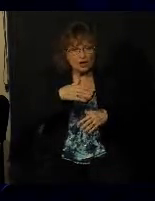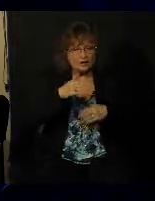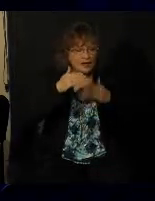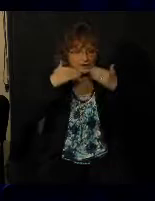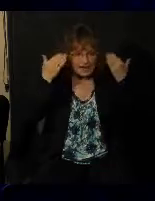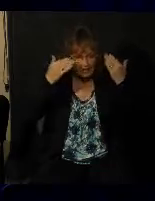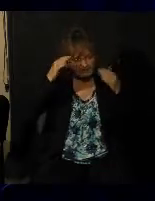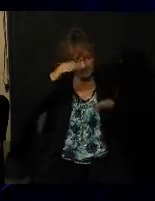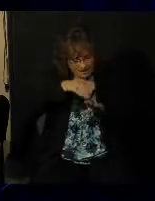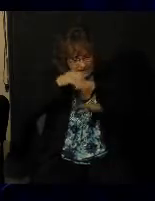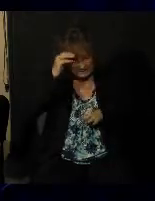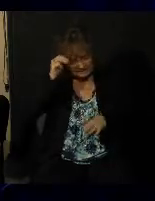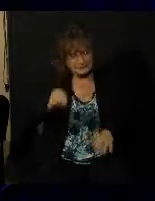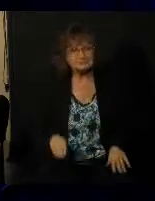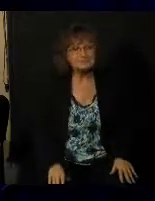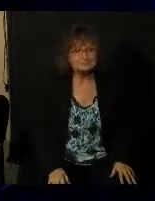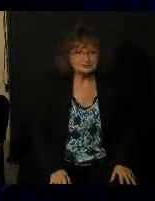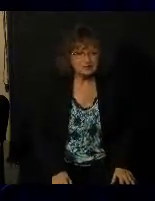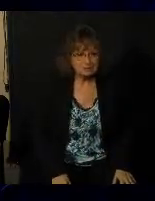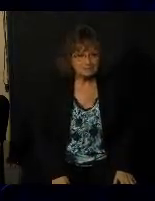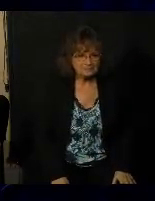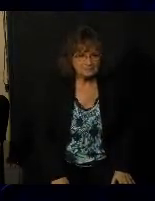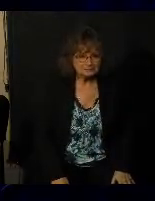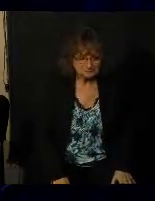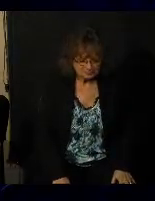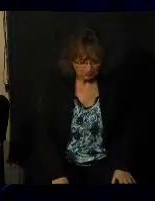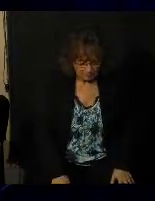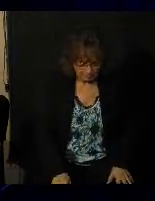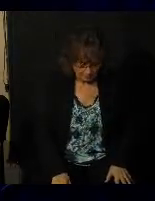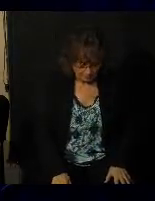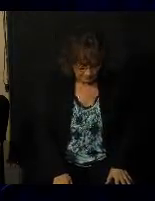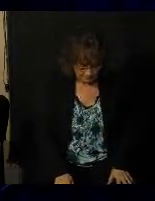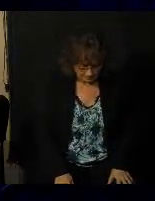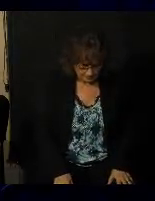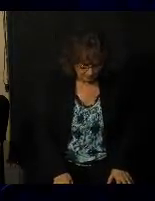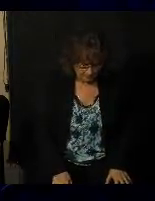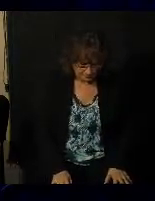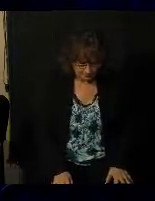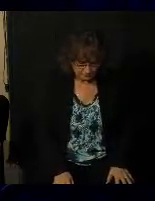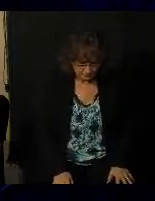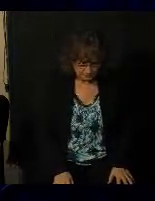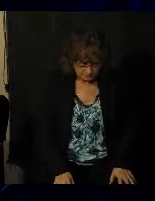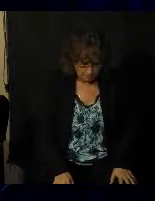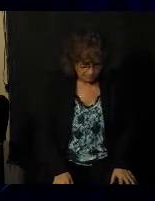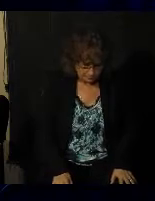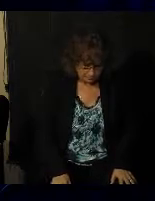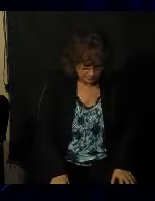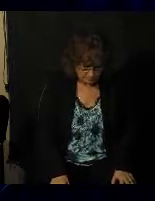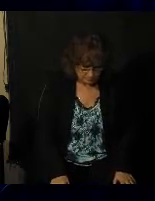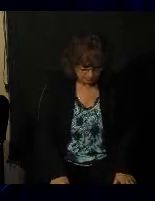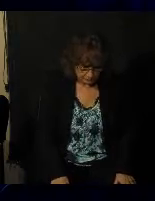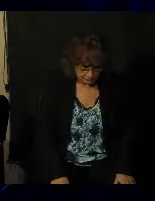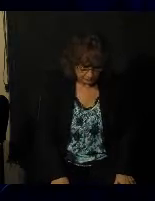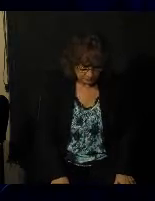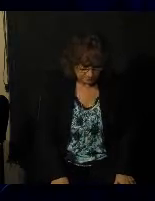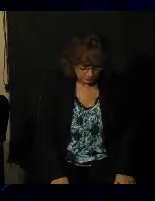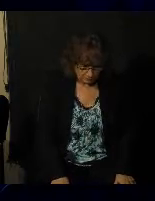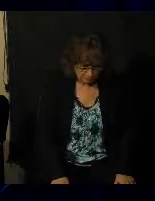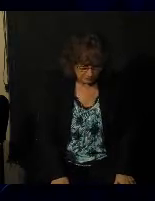spending the one-on-one time with them. Nobody's pulling that person next to them saying, "Hey, let's go